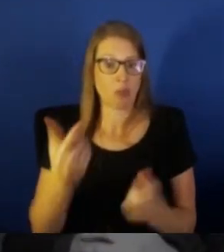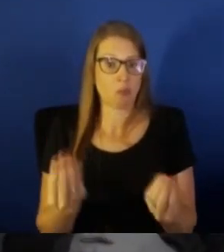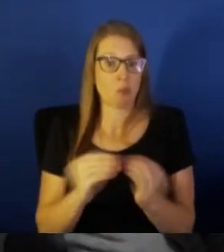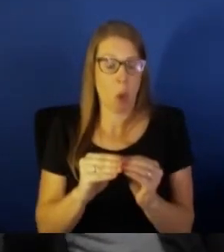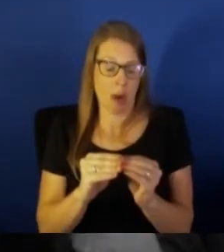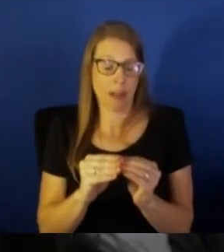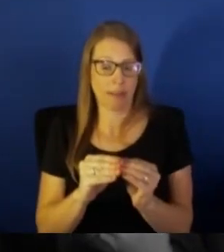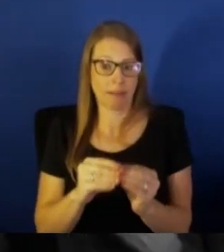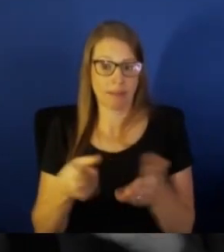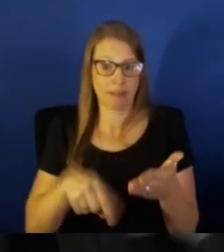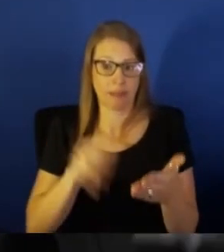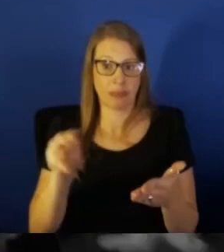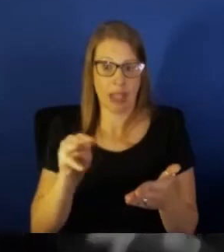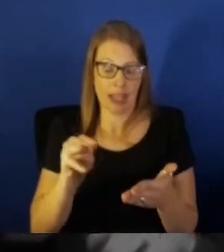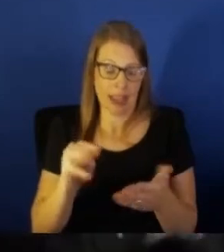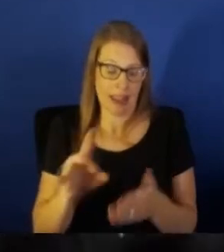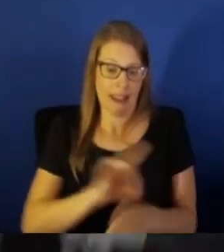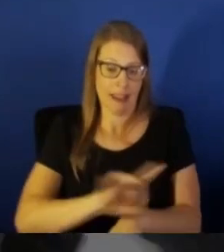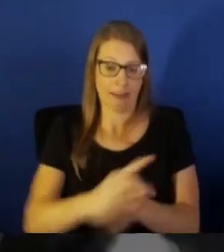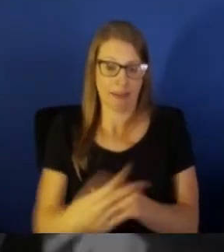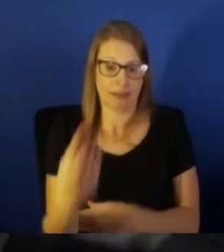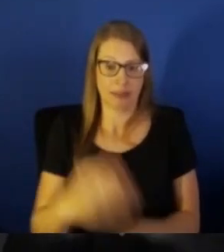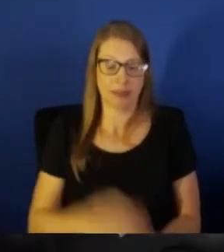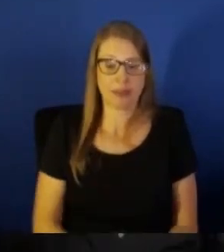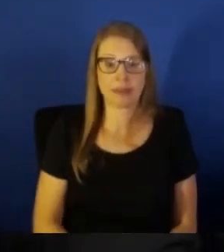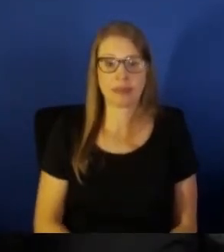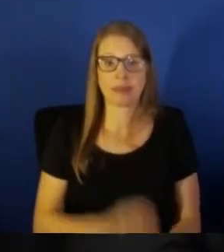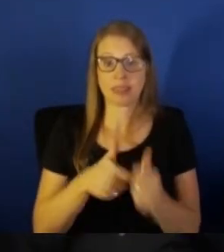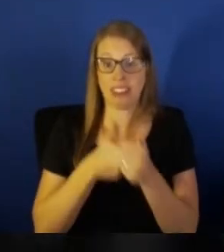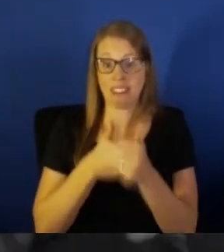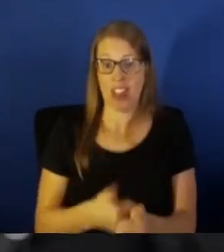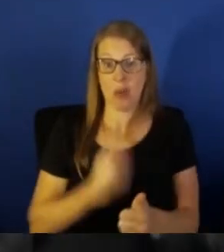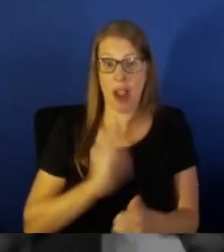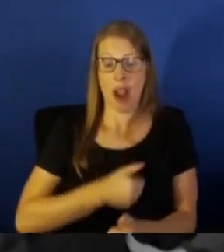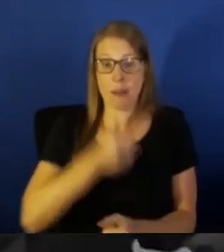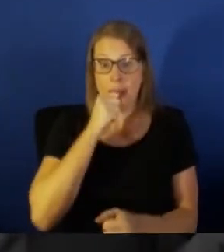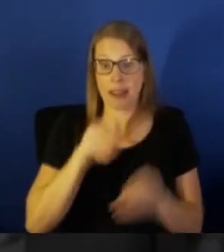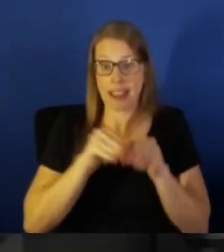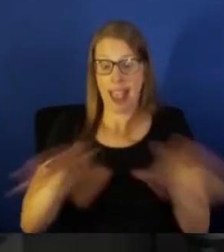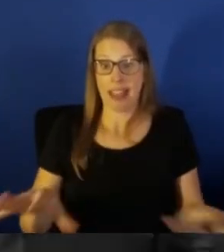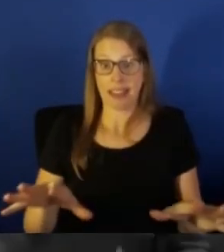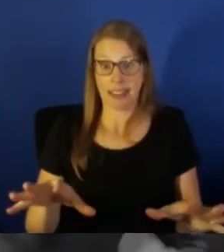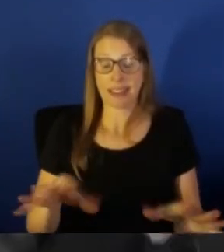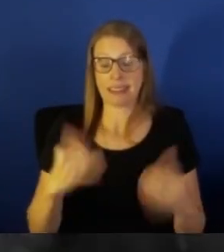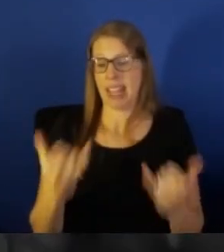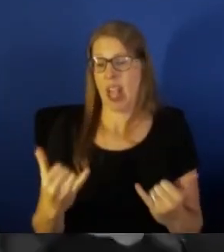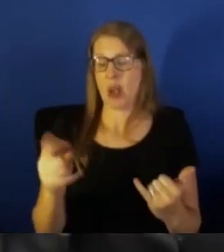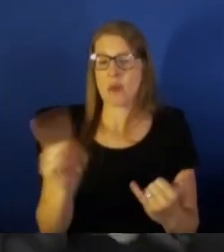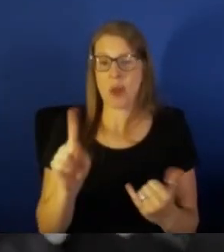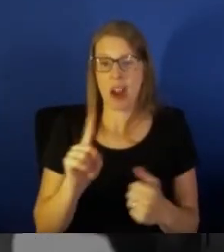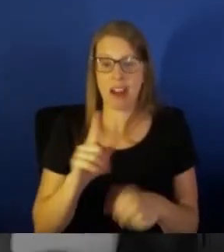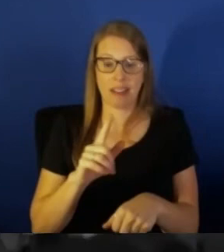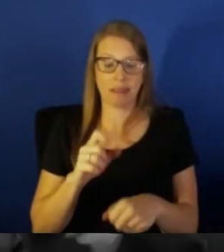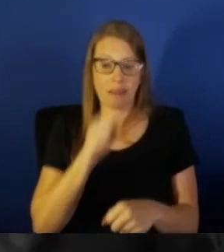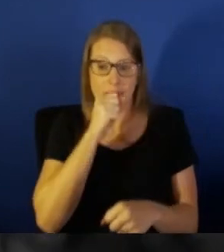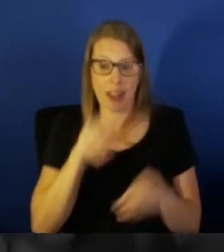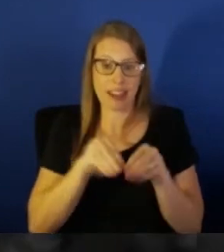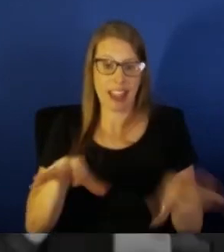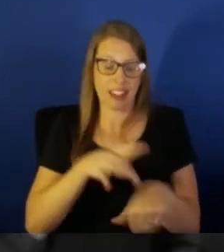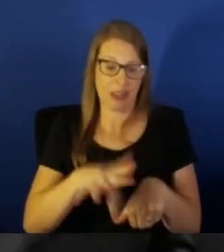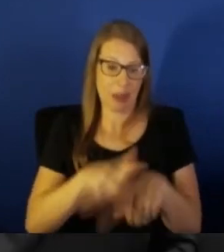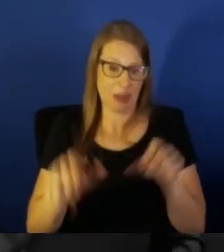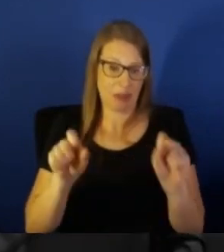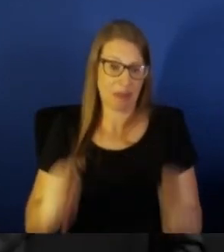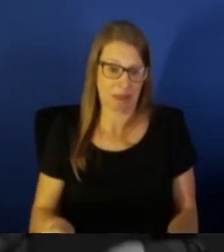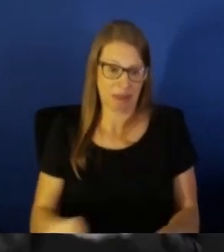Subscribe to our morning medical update and open mics with Dr. Stites podcasts. Now, everywhere podcasts are available.